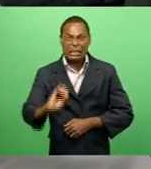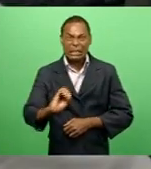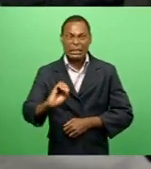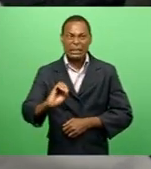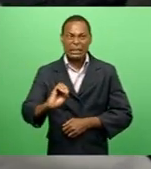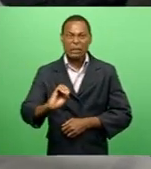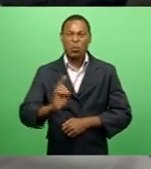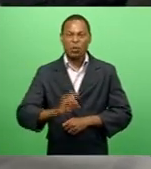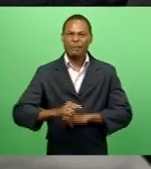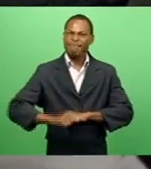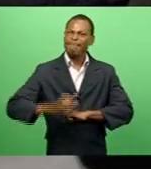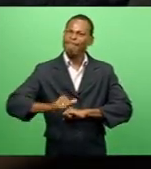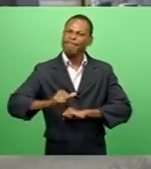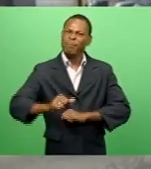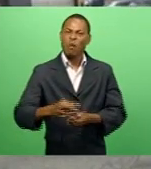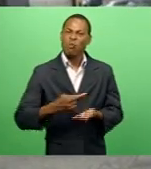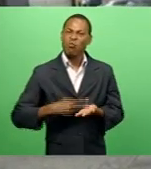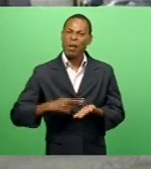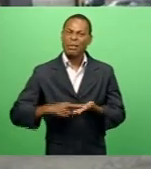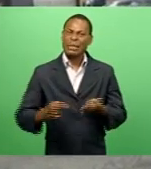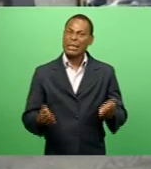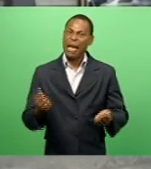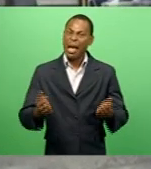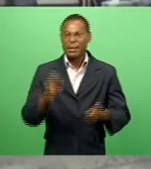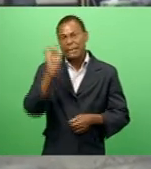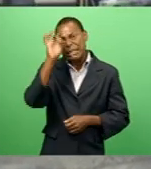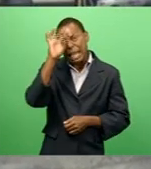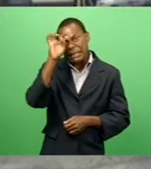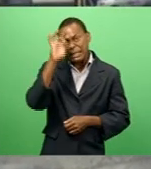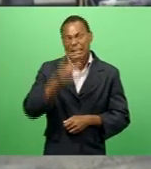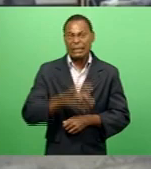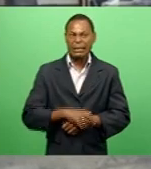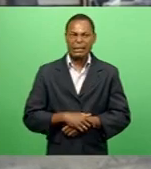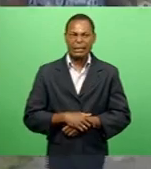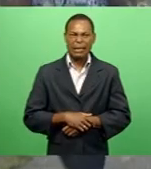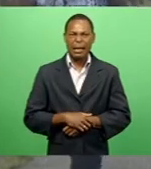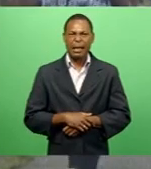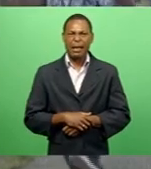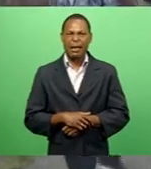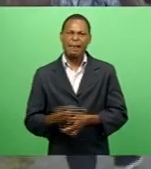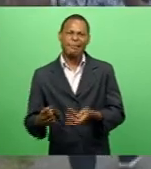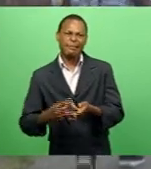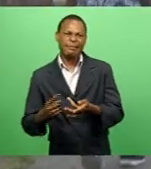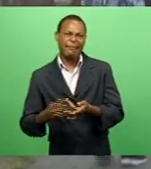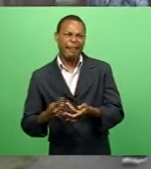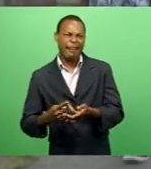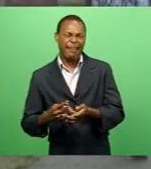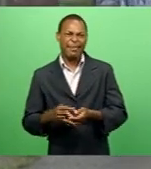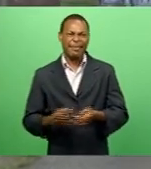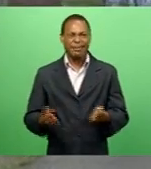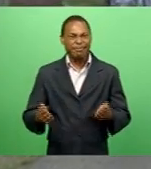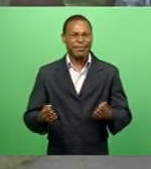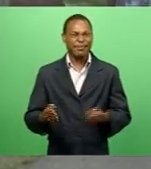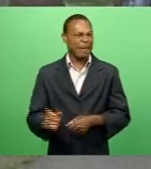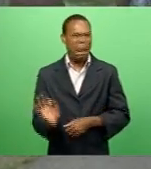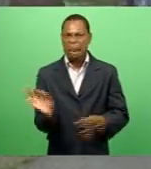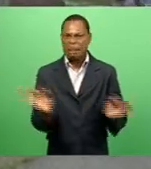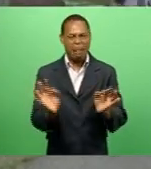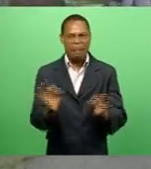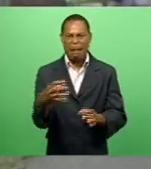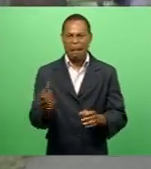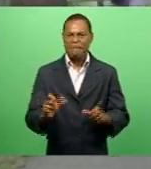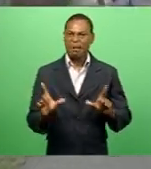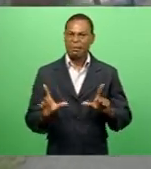adverts for rental cars, for taxis, for legal minivans. None of these have any permits to